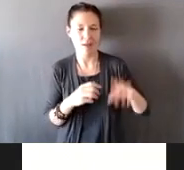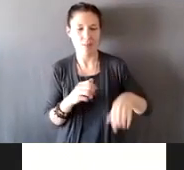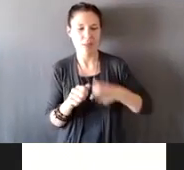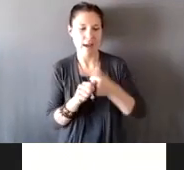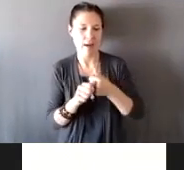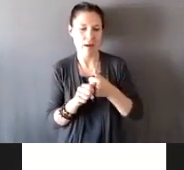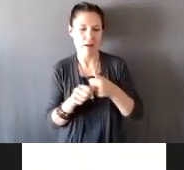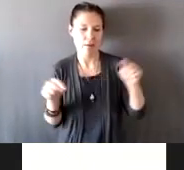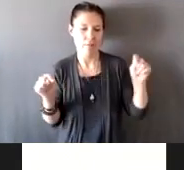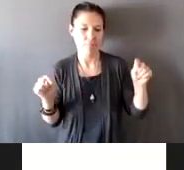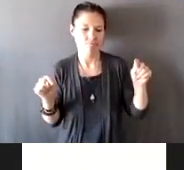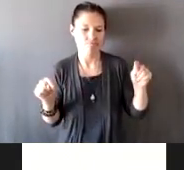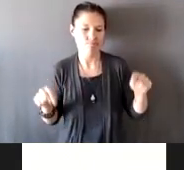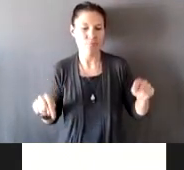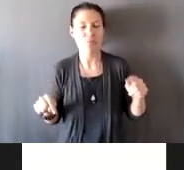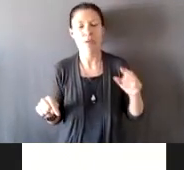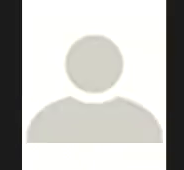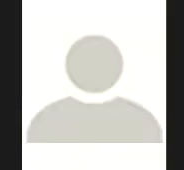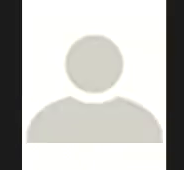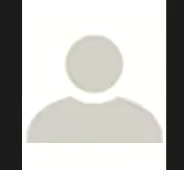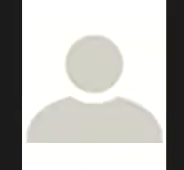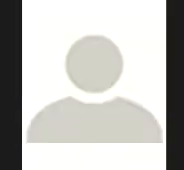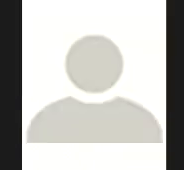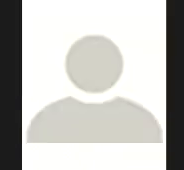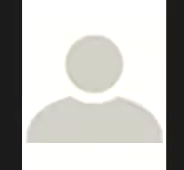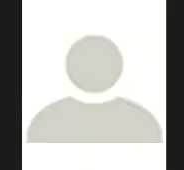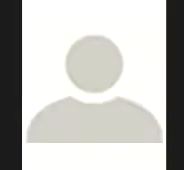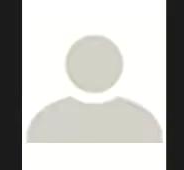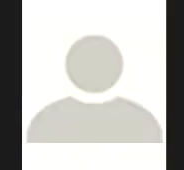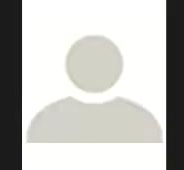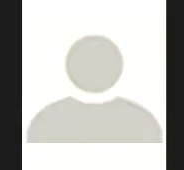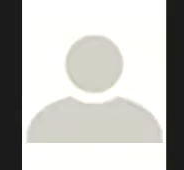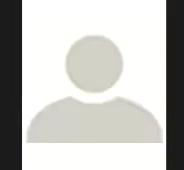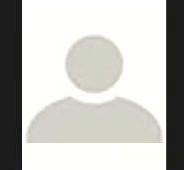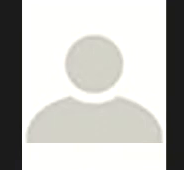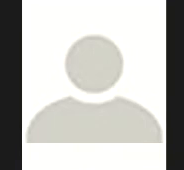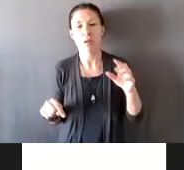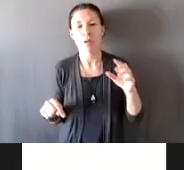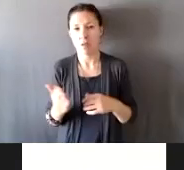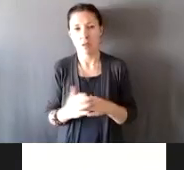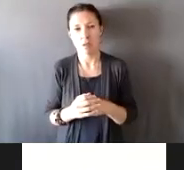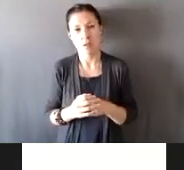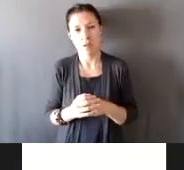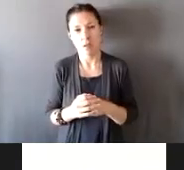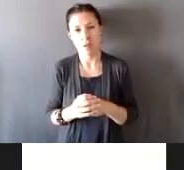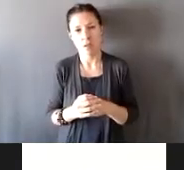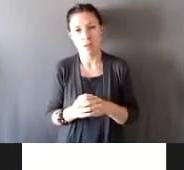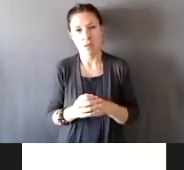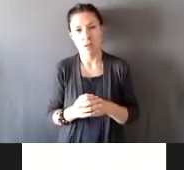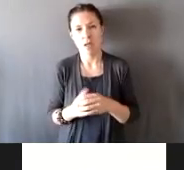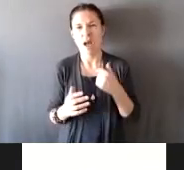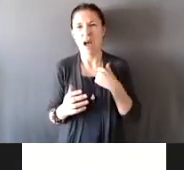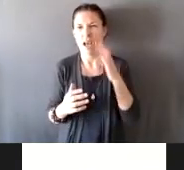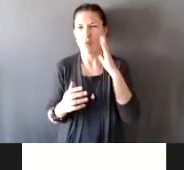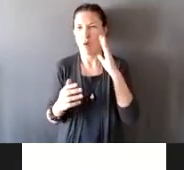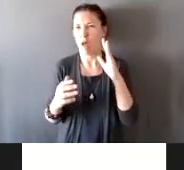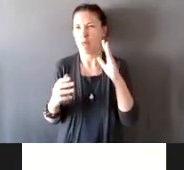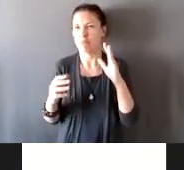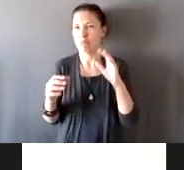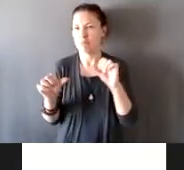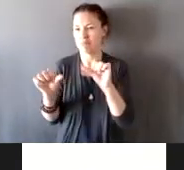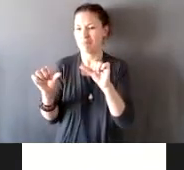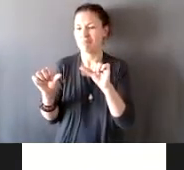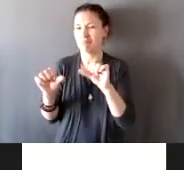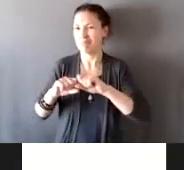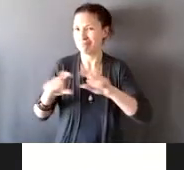So there's one text which also I guess we can add to the document and share with you for after the